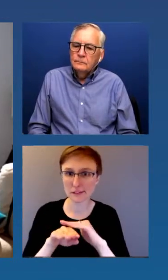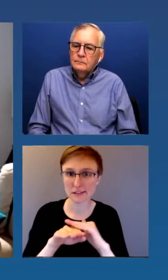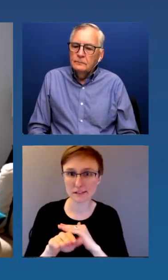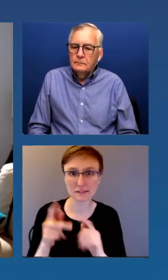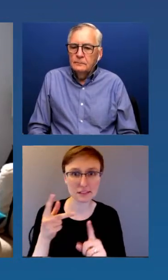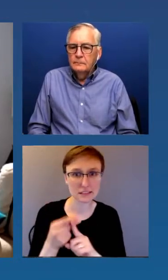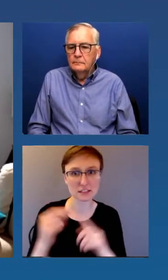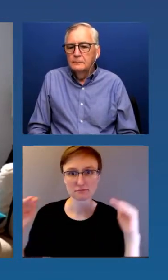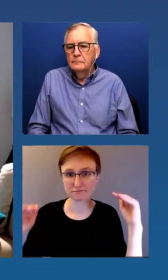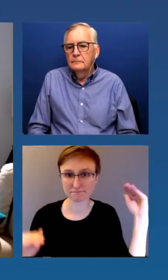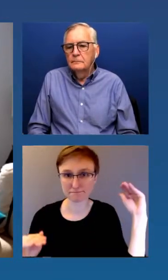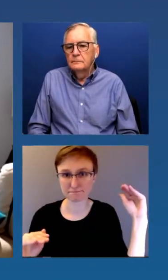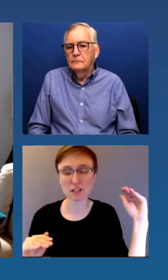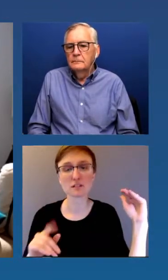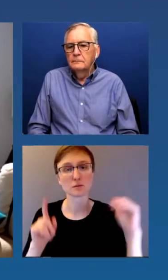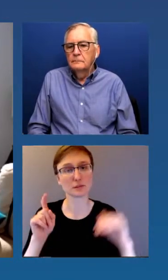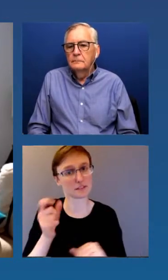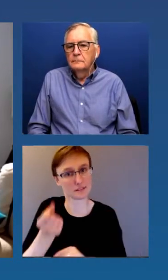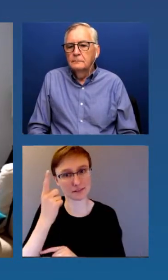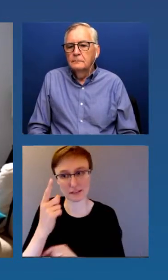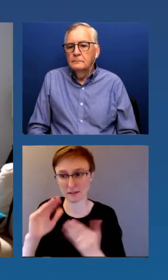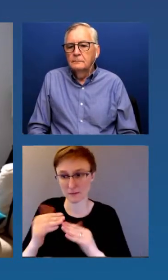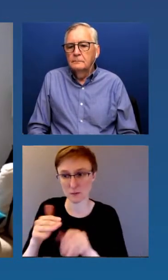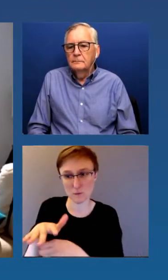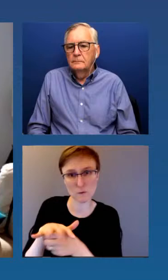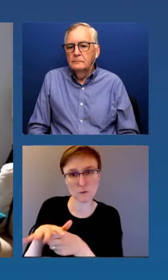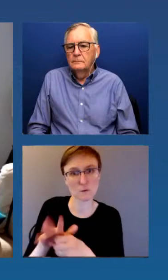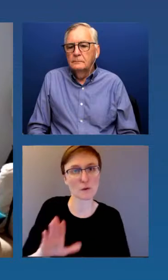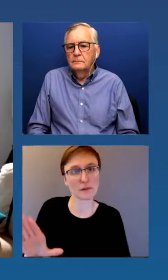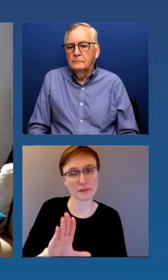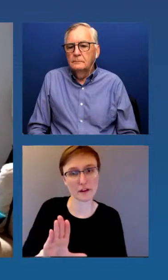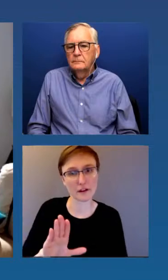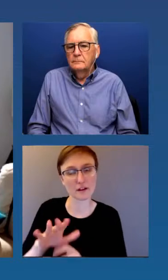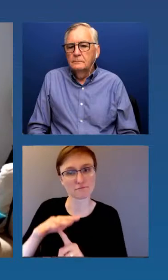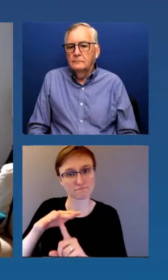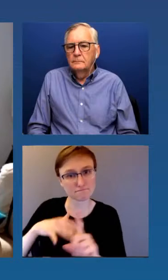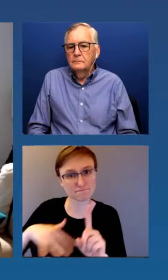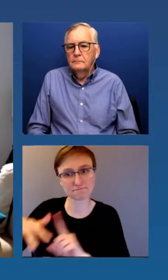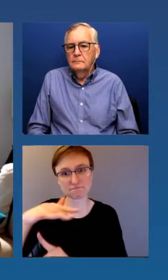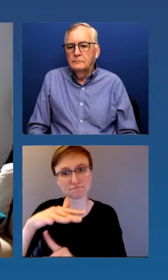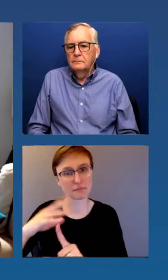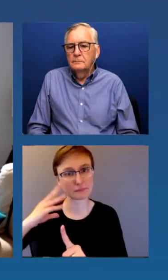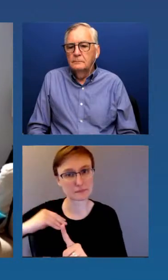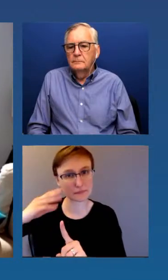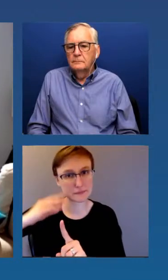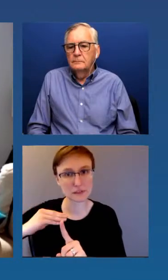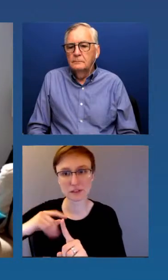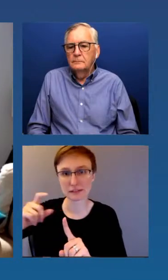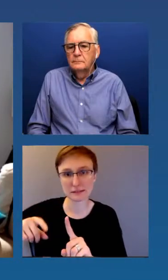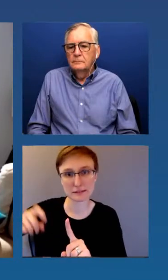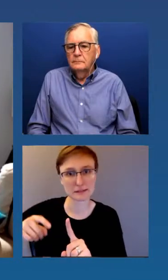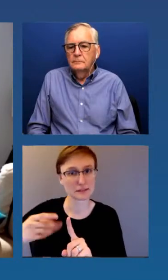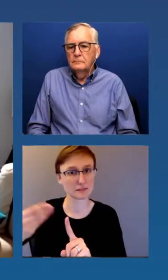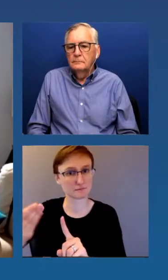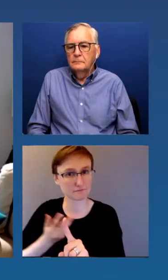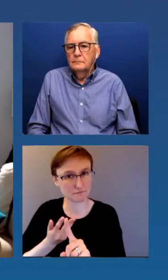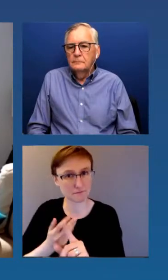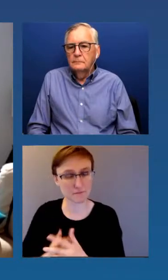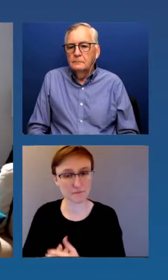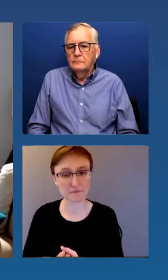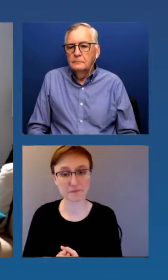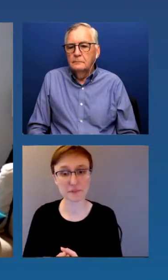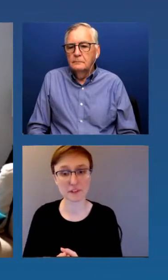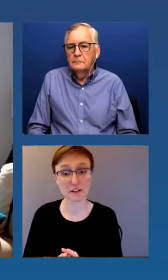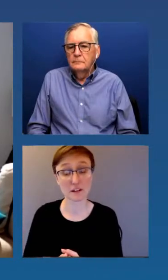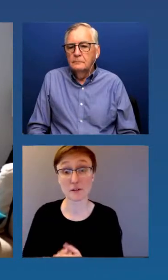the neighborhoods, residents of the neighborhoods that are not fully equally vaccinated